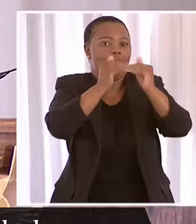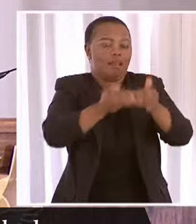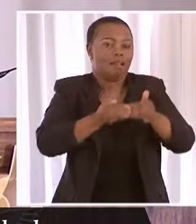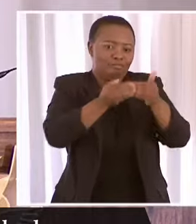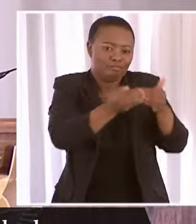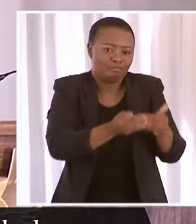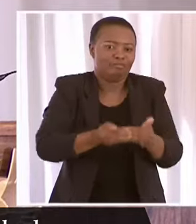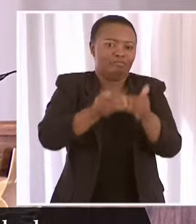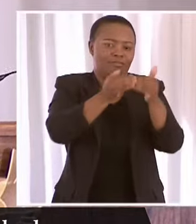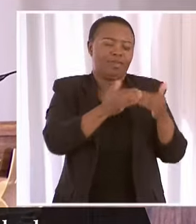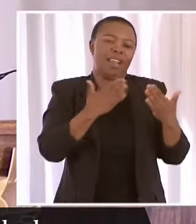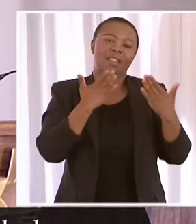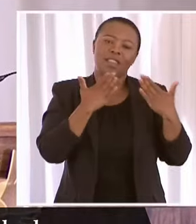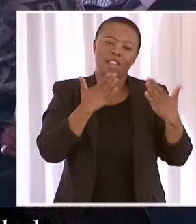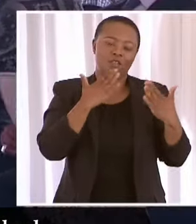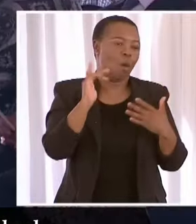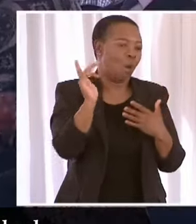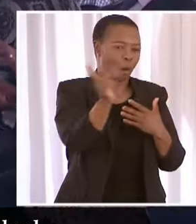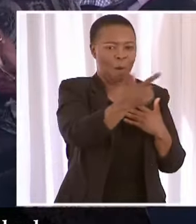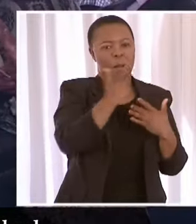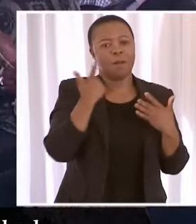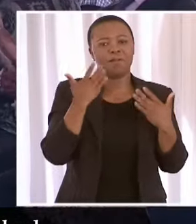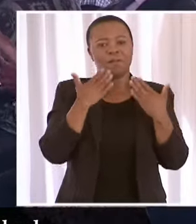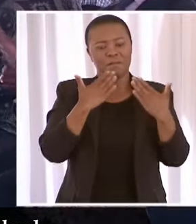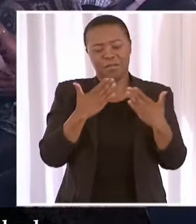very much. Thank you to you all.